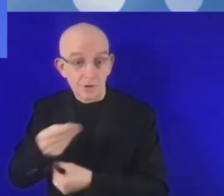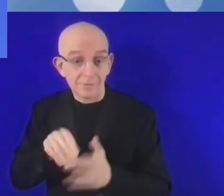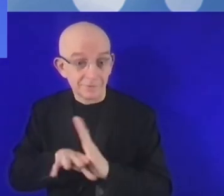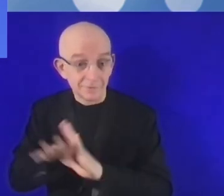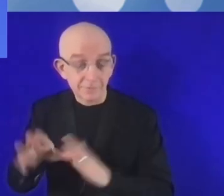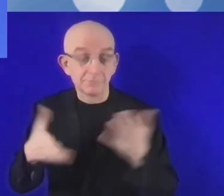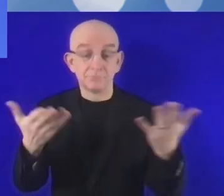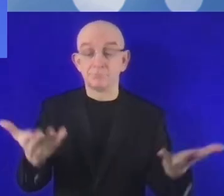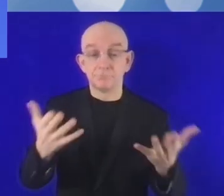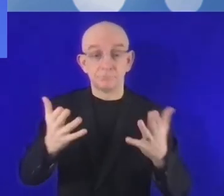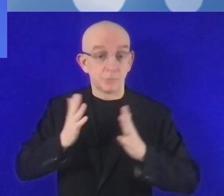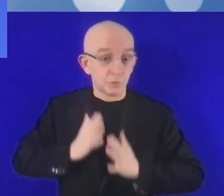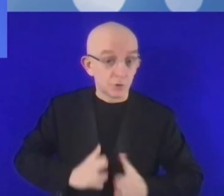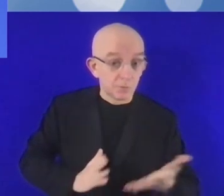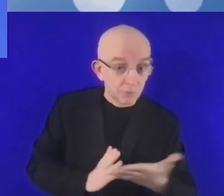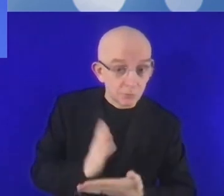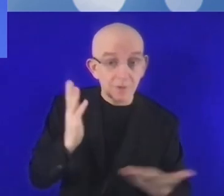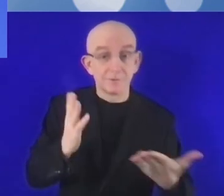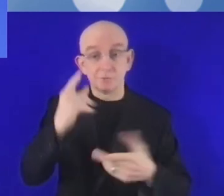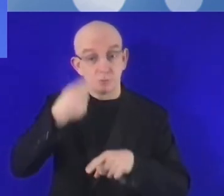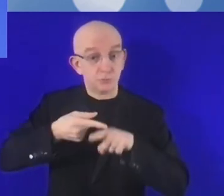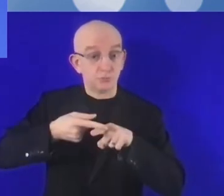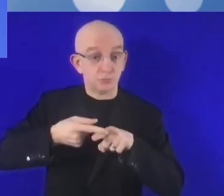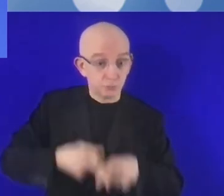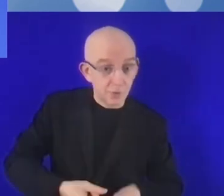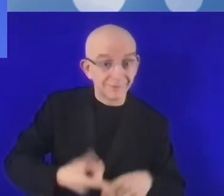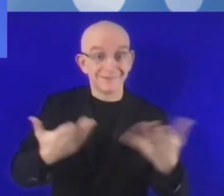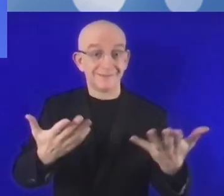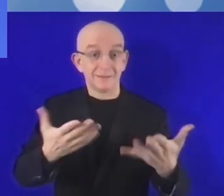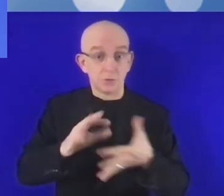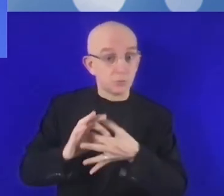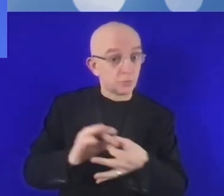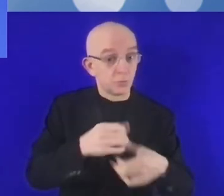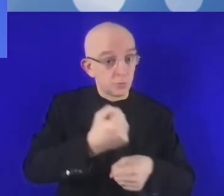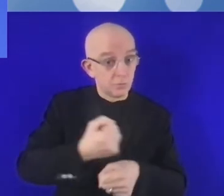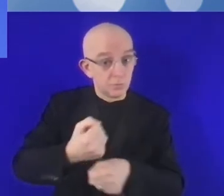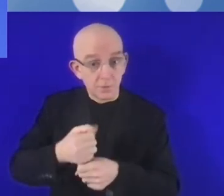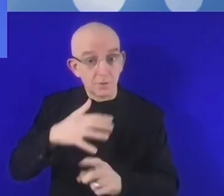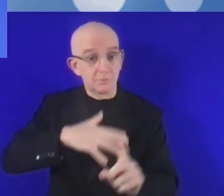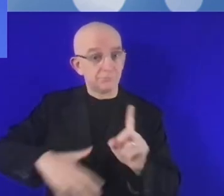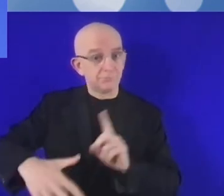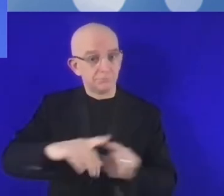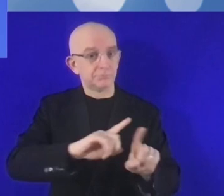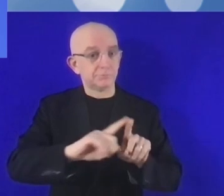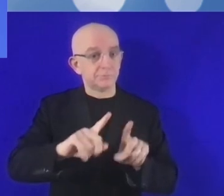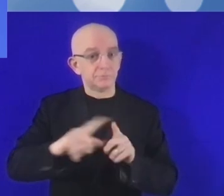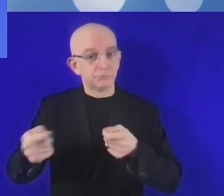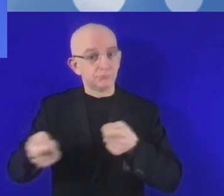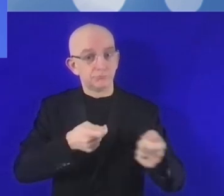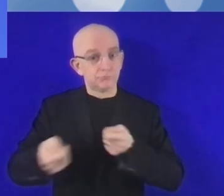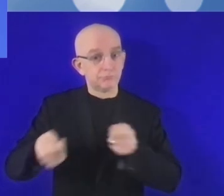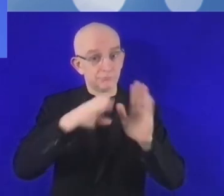regulations. I believe there will be insightful exchanges highlighting the promises